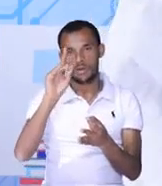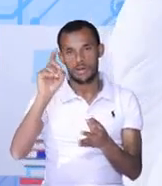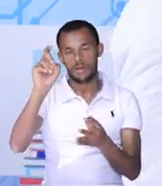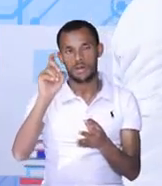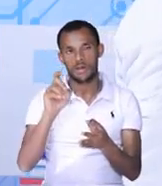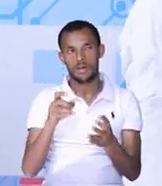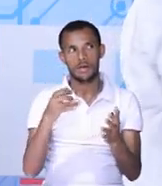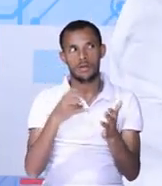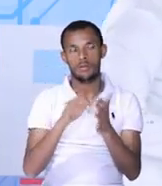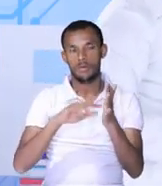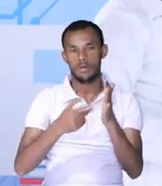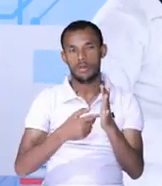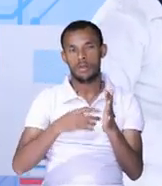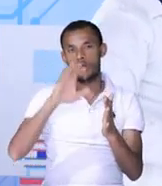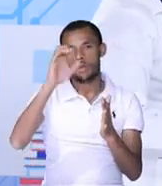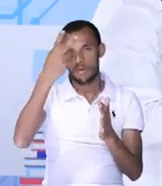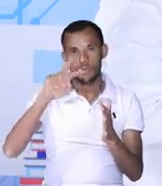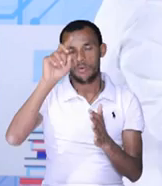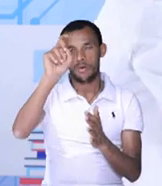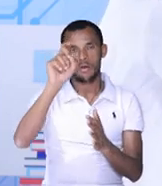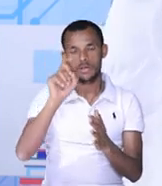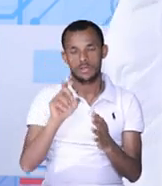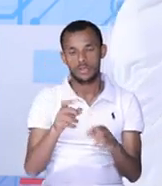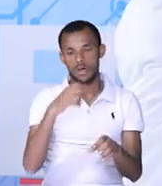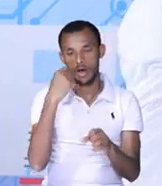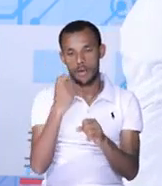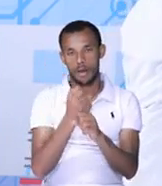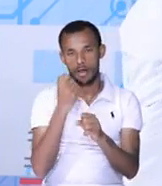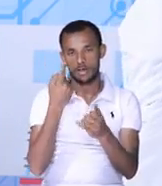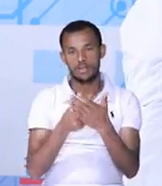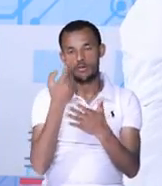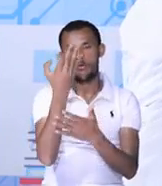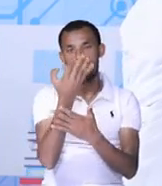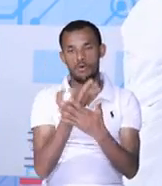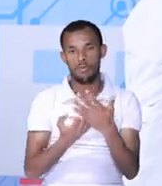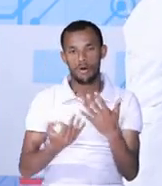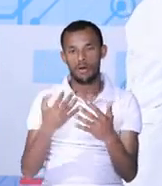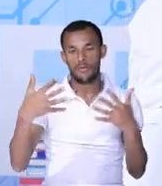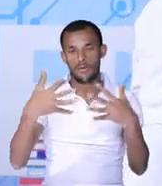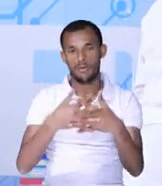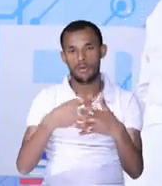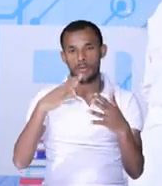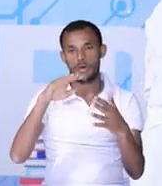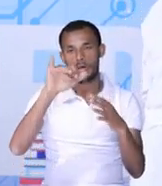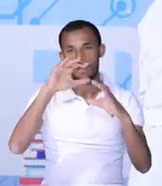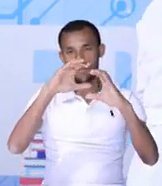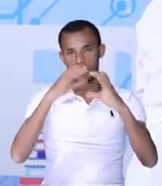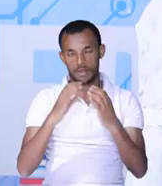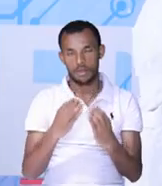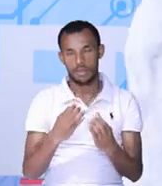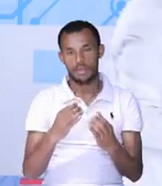itself, that's this e raised to x. So applying the formula of integration by part,